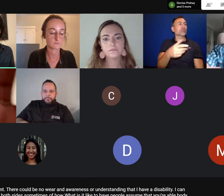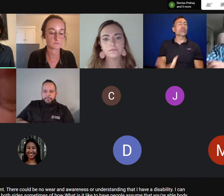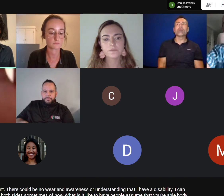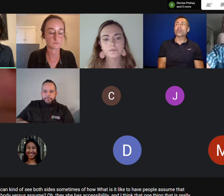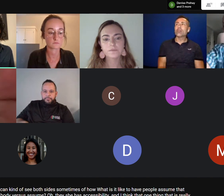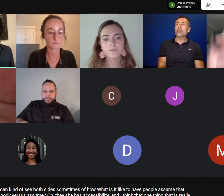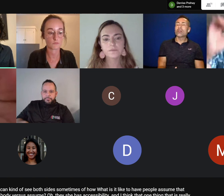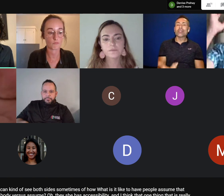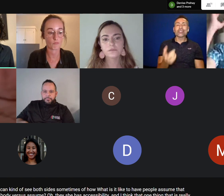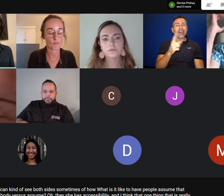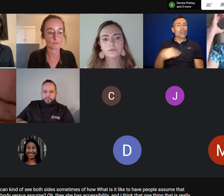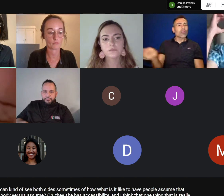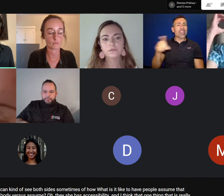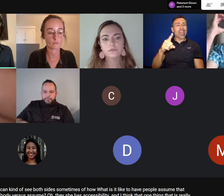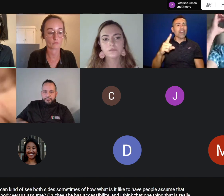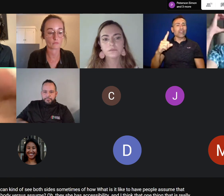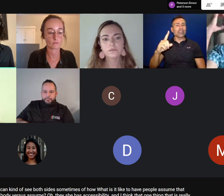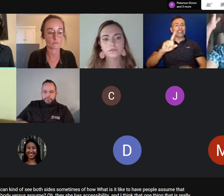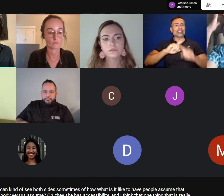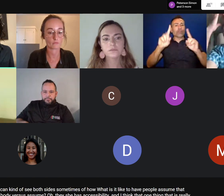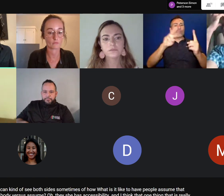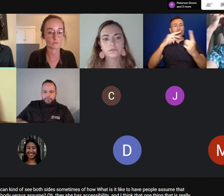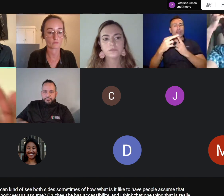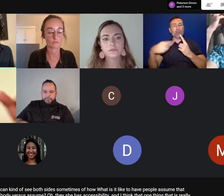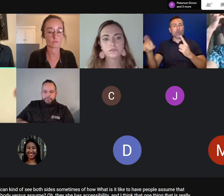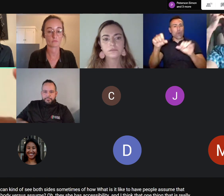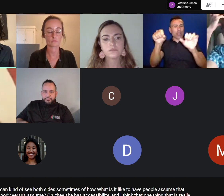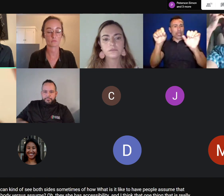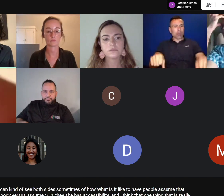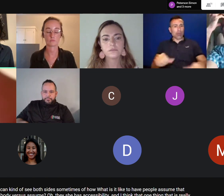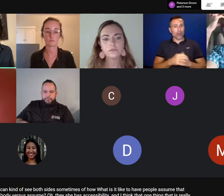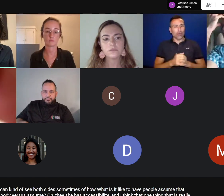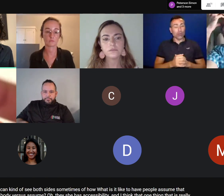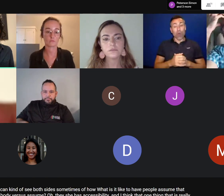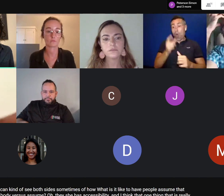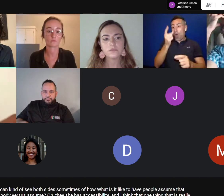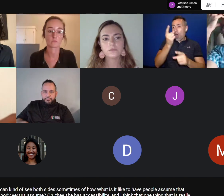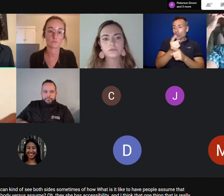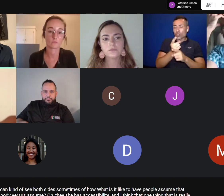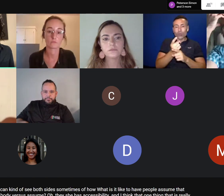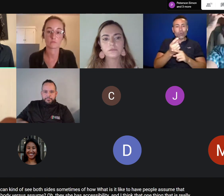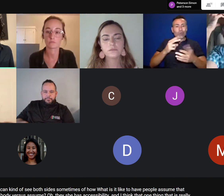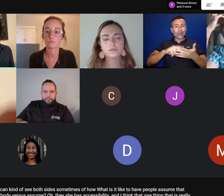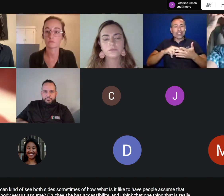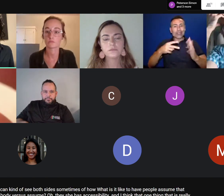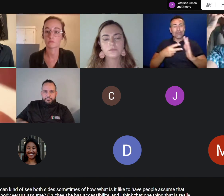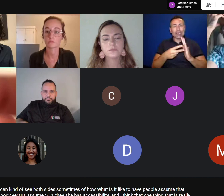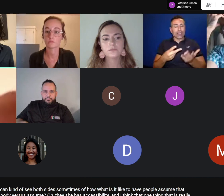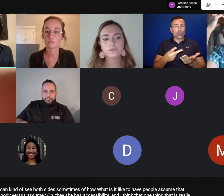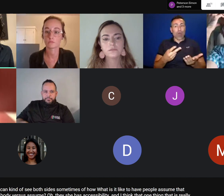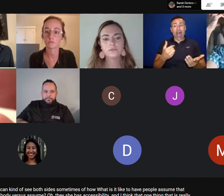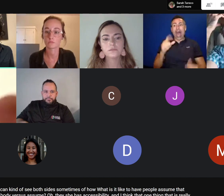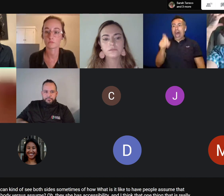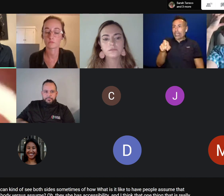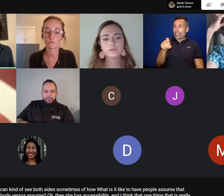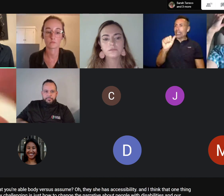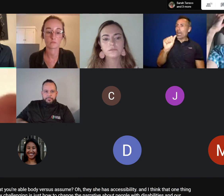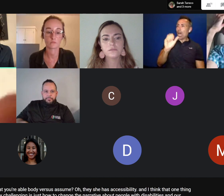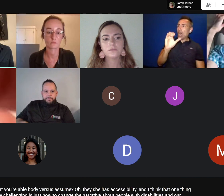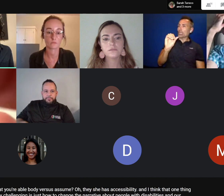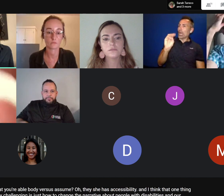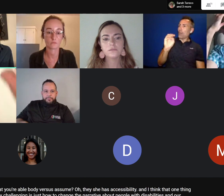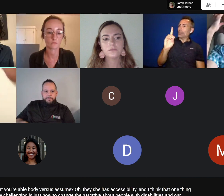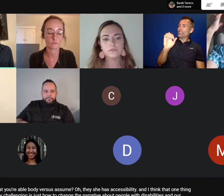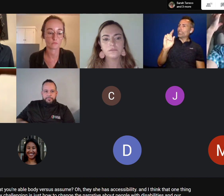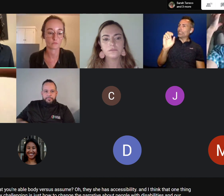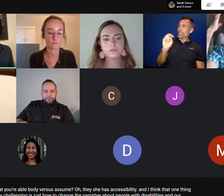of. And also what it even means to need accommodations, that I think from an internalized